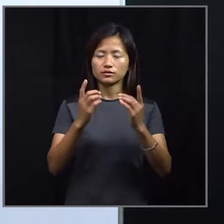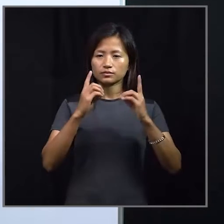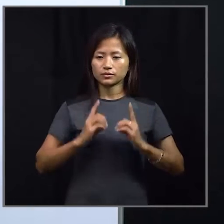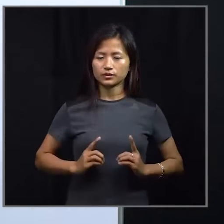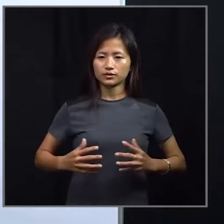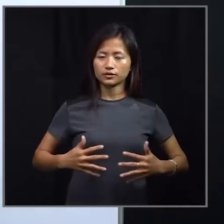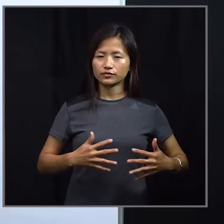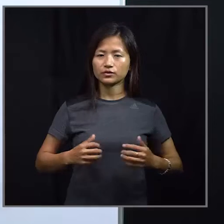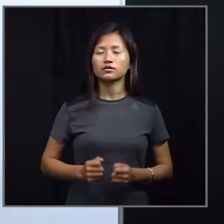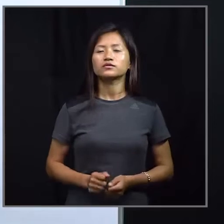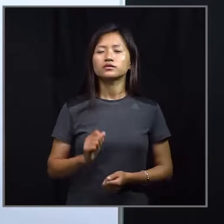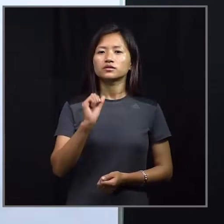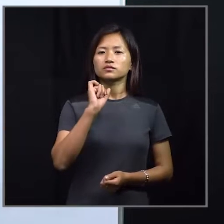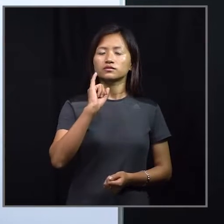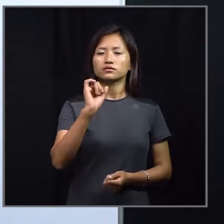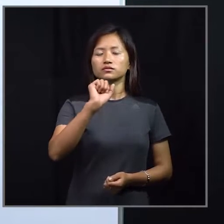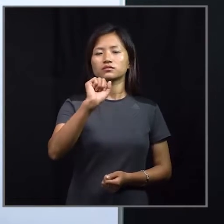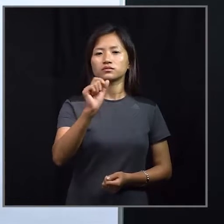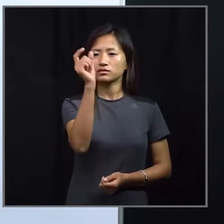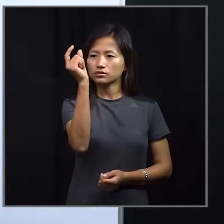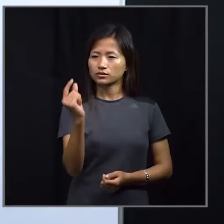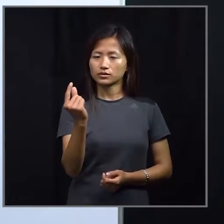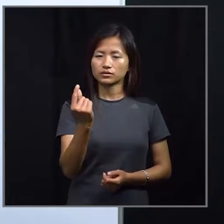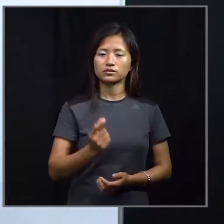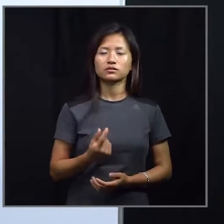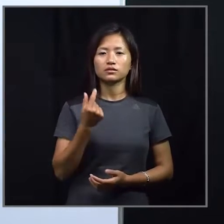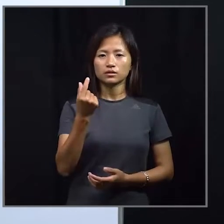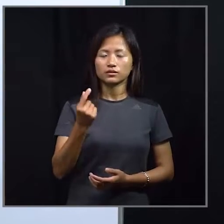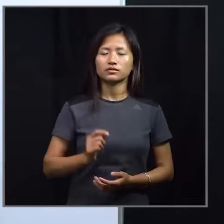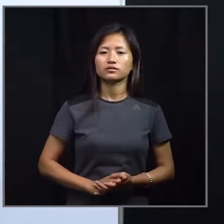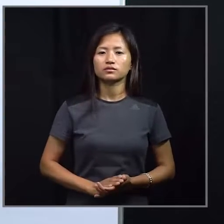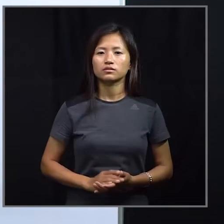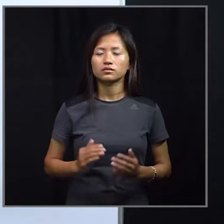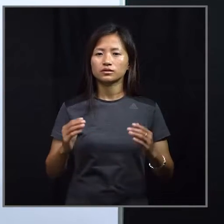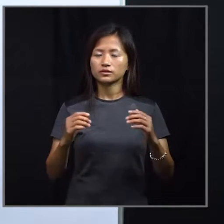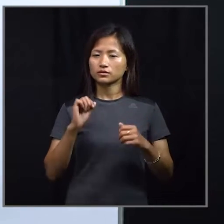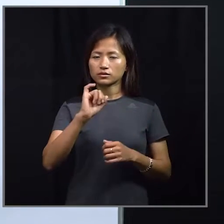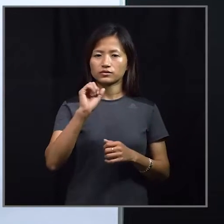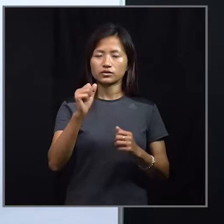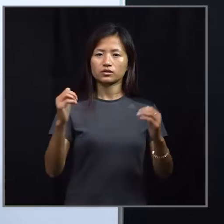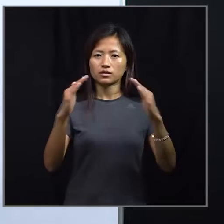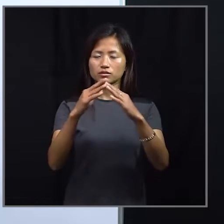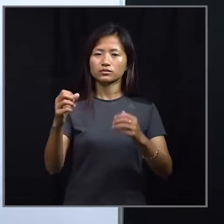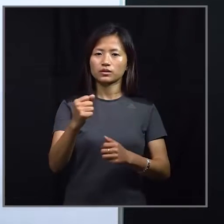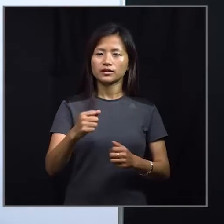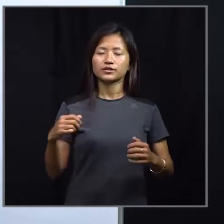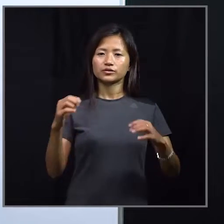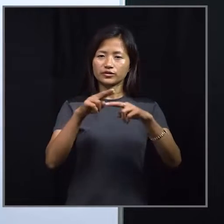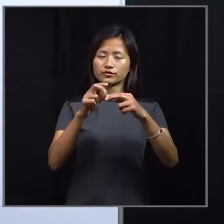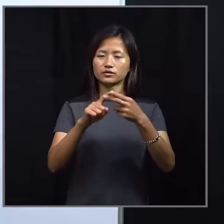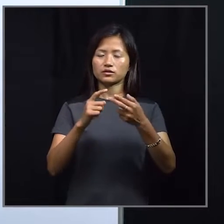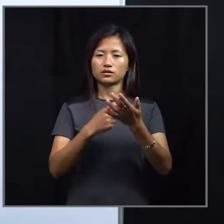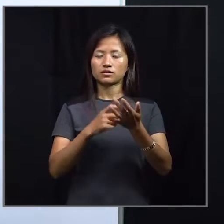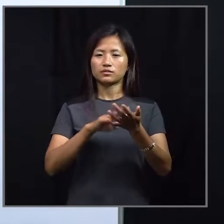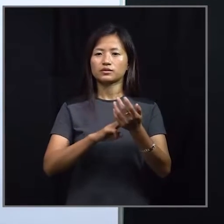behavior of individual economic units, such as individual household, individual firm,